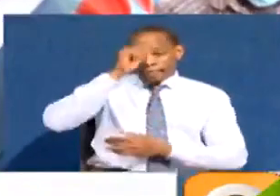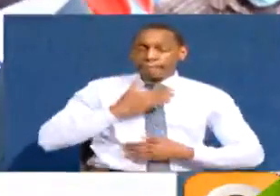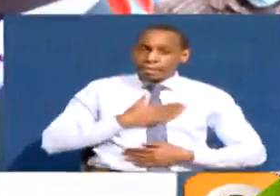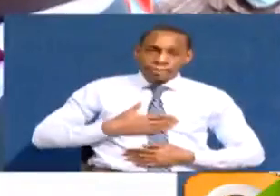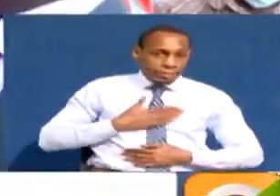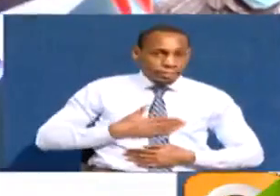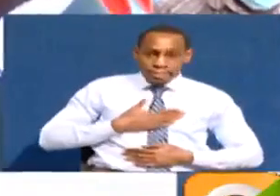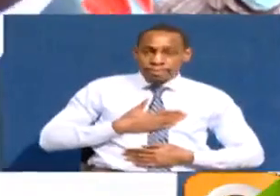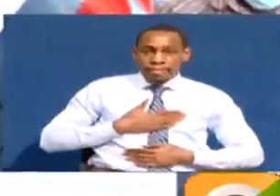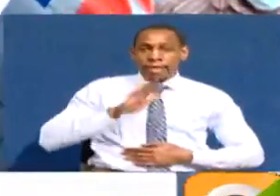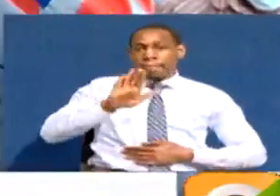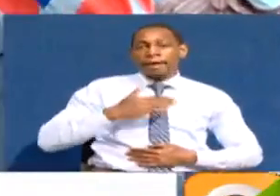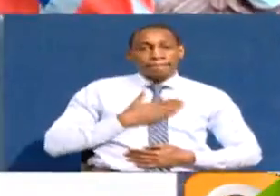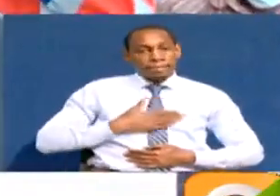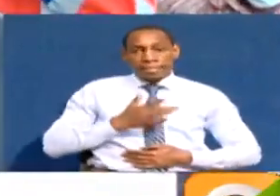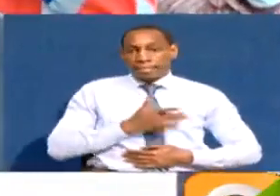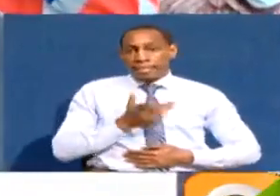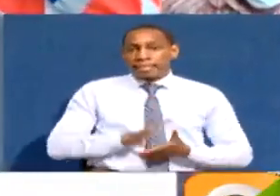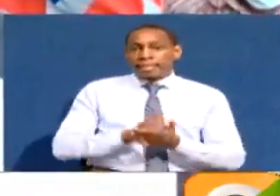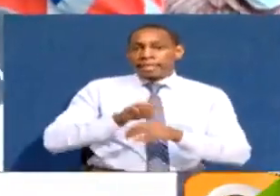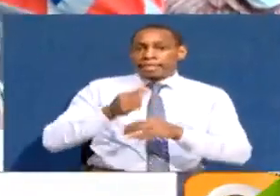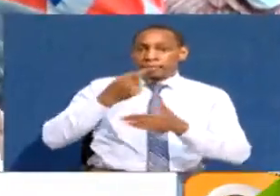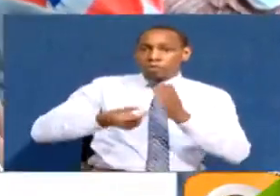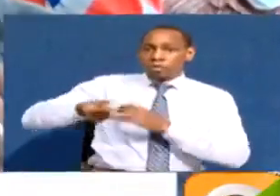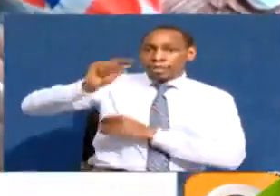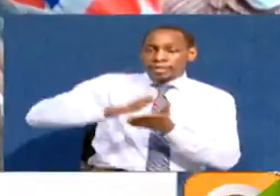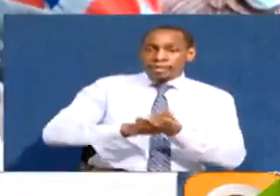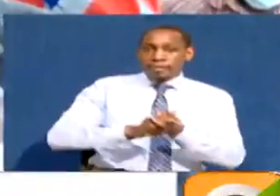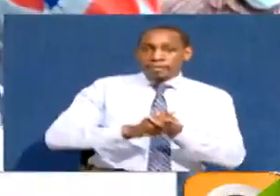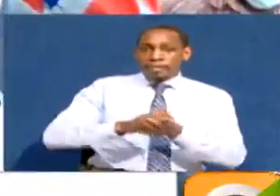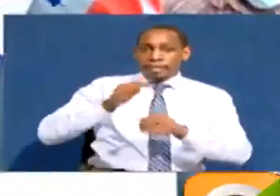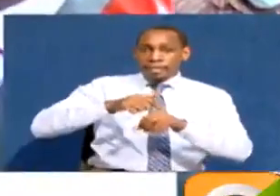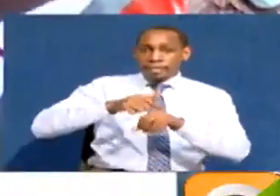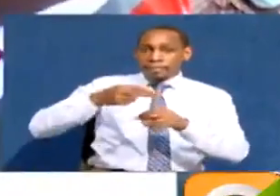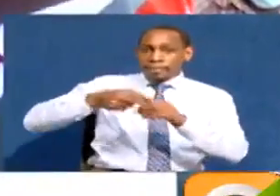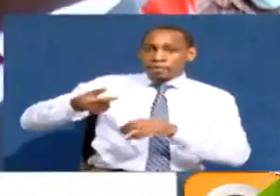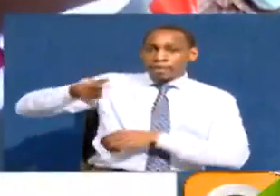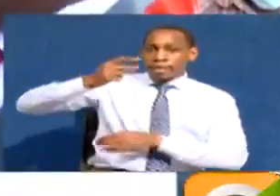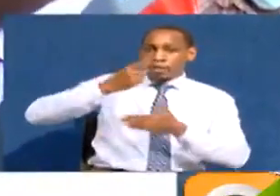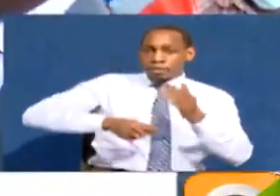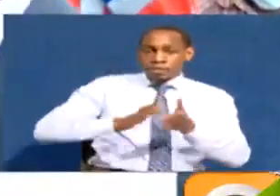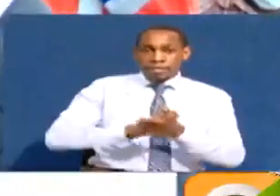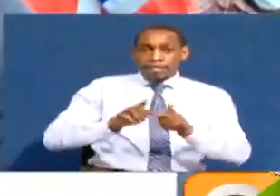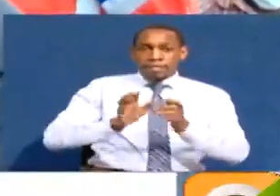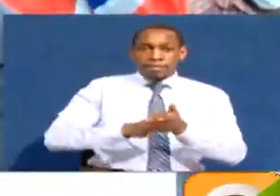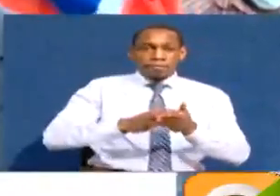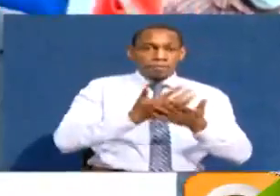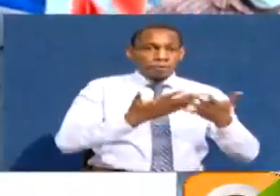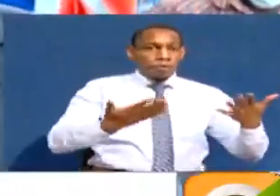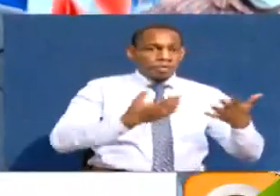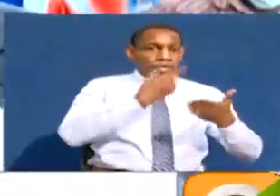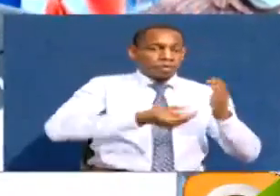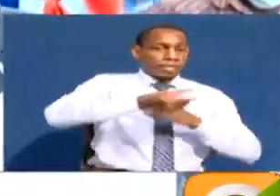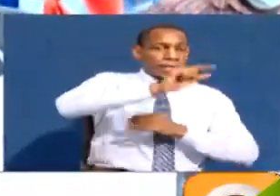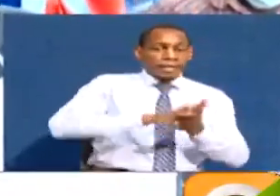tafadhali kwa hisani yenu kwa sababu mnapopandisha petrol station yani petroli mnapandisha bei ya vitu.